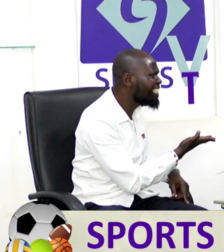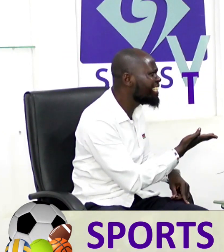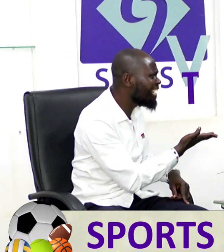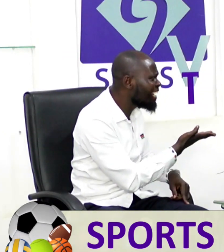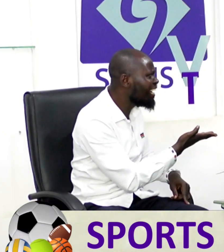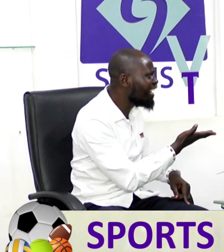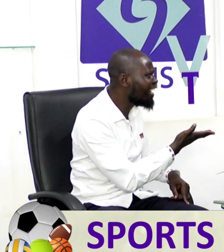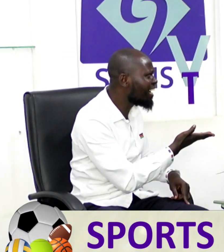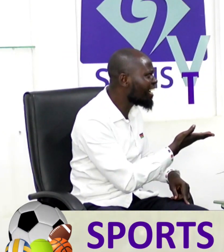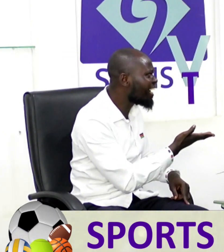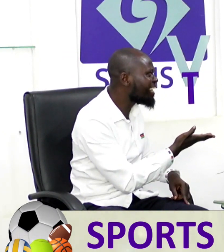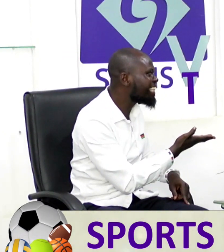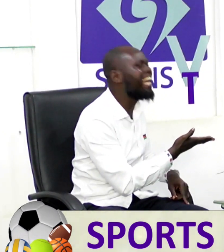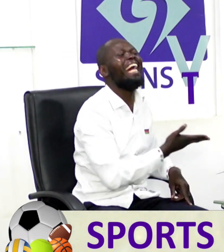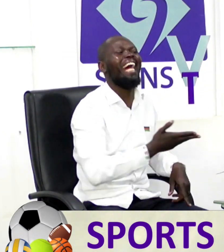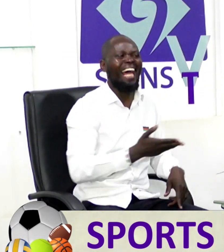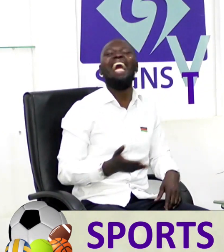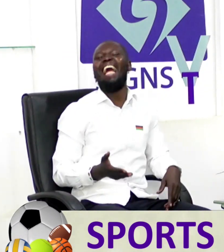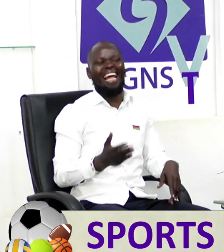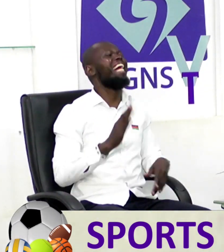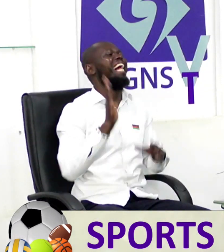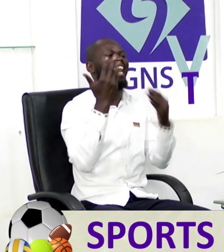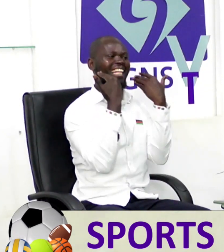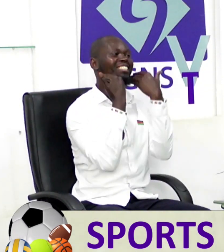you bet? Will you bet? I didn't.